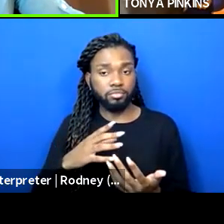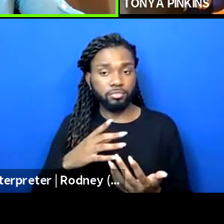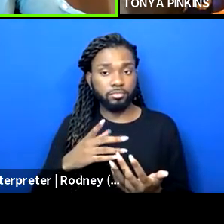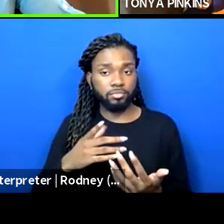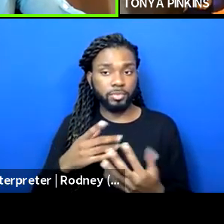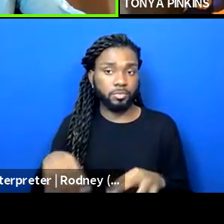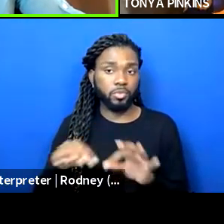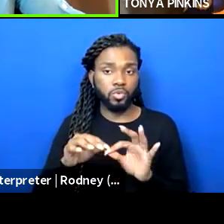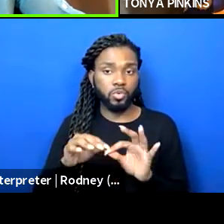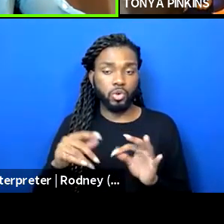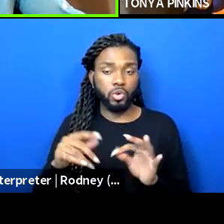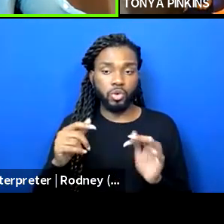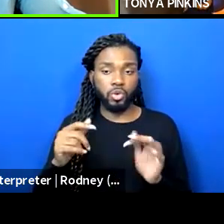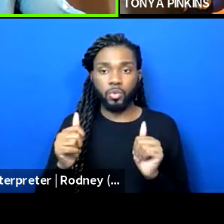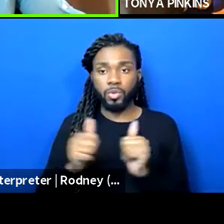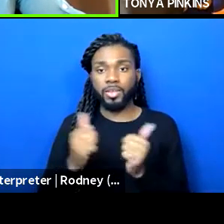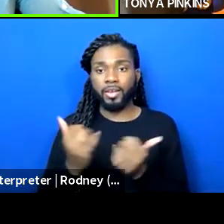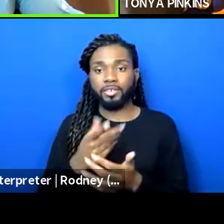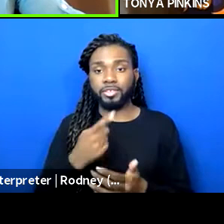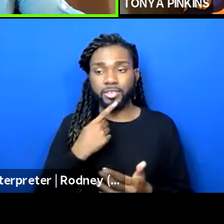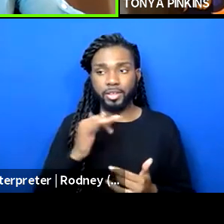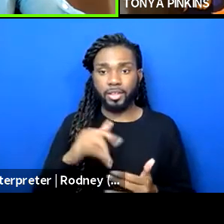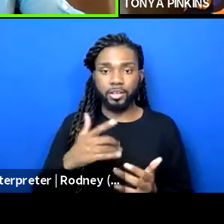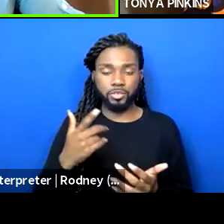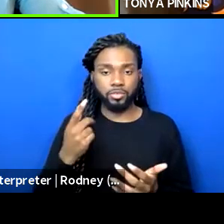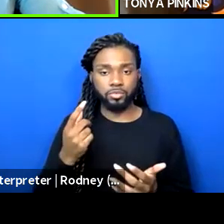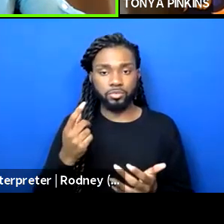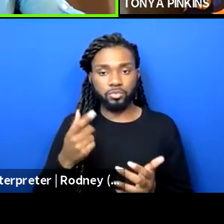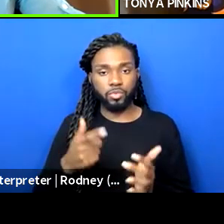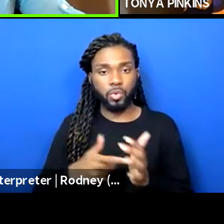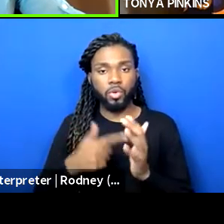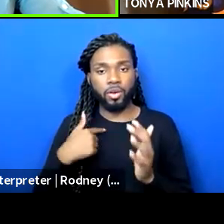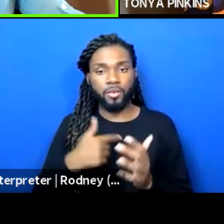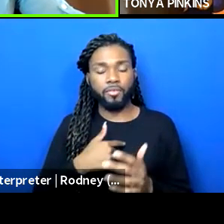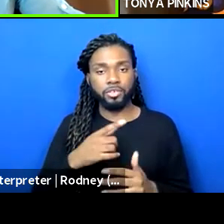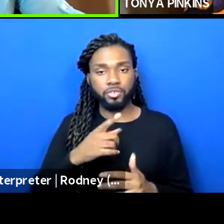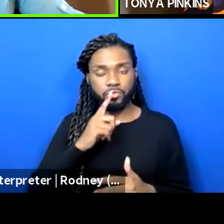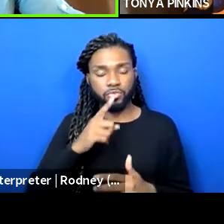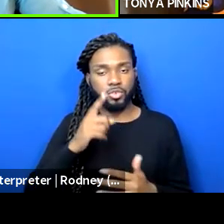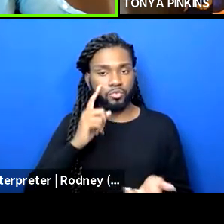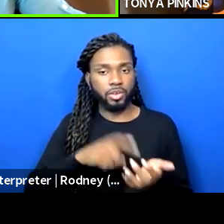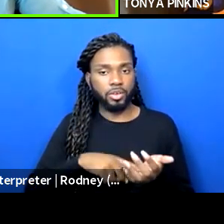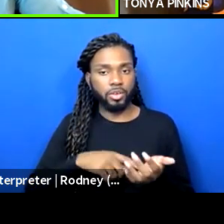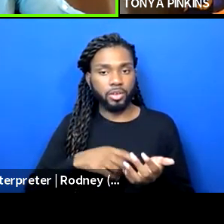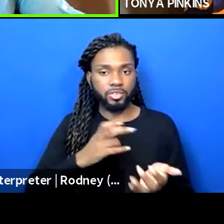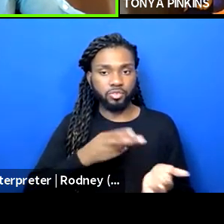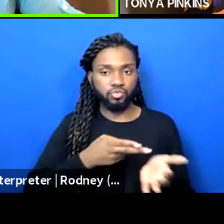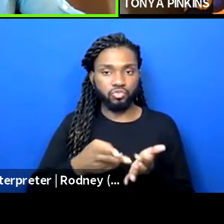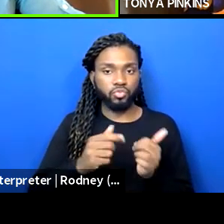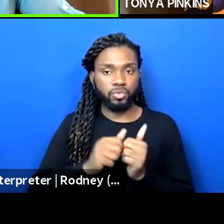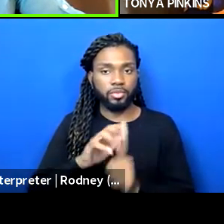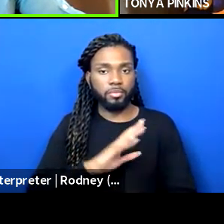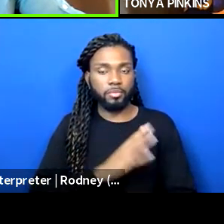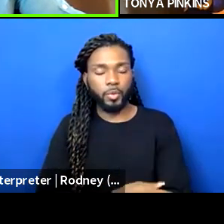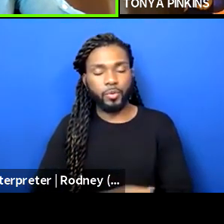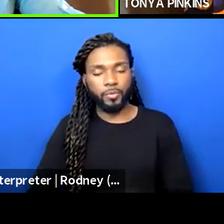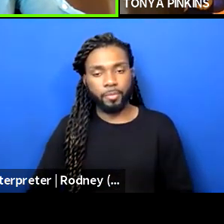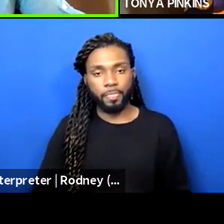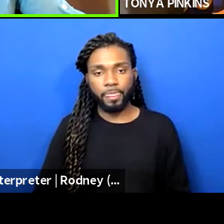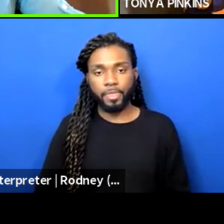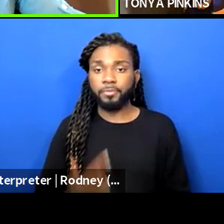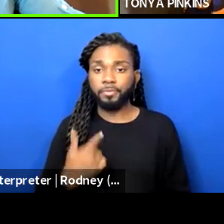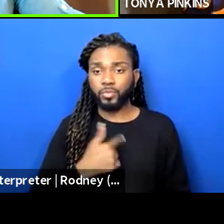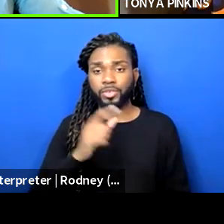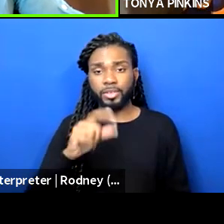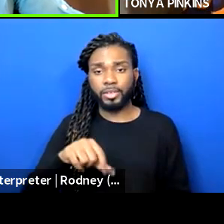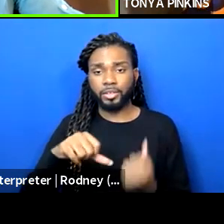said what would be required of us to speak truth to power. And, we need